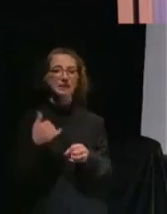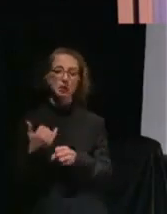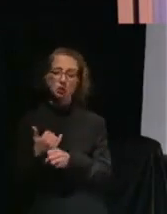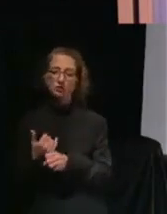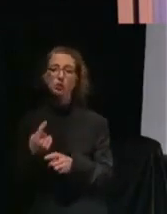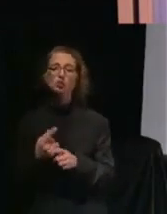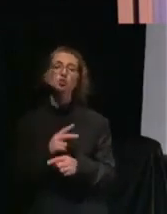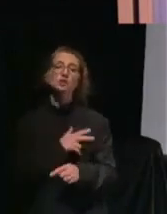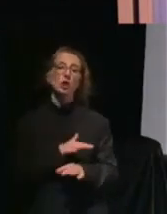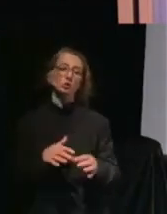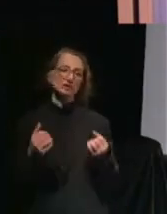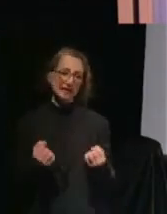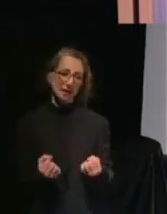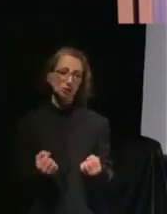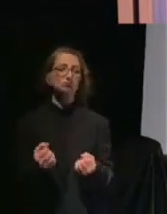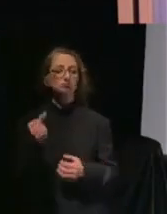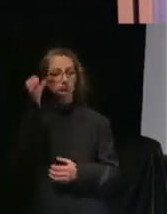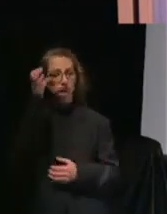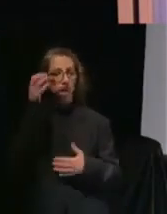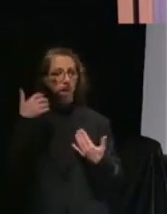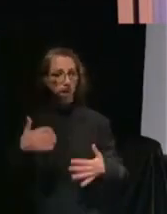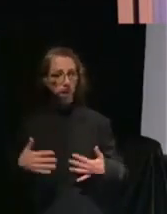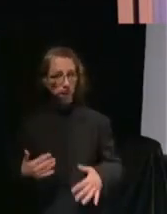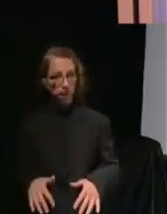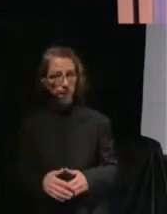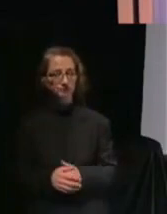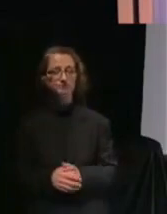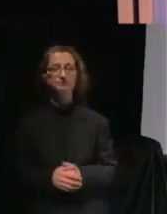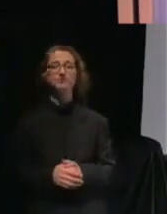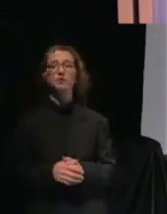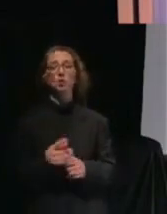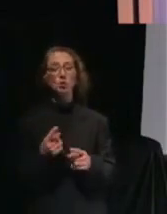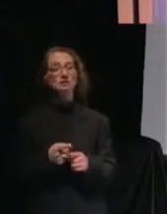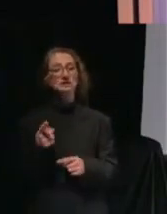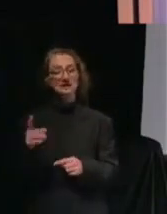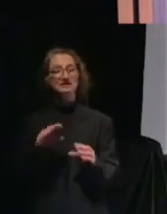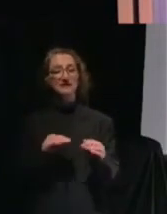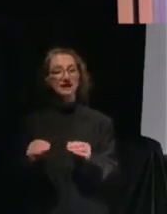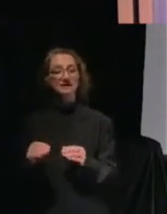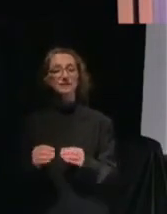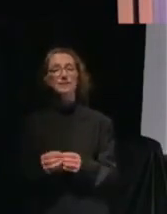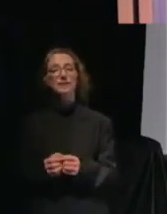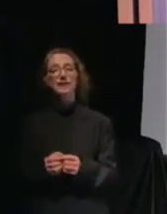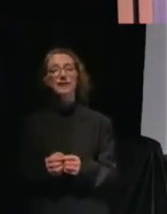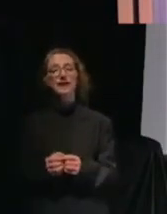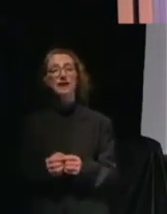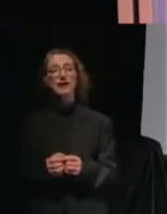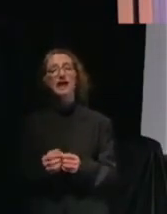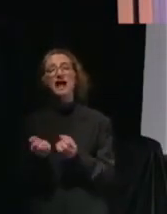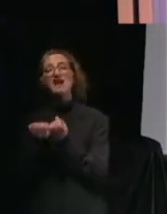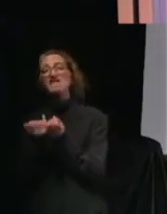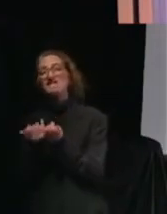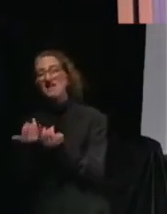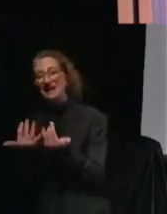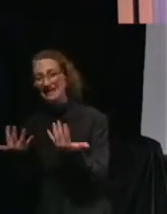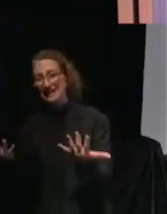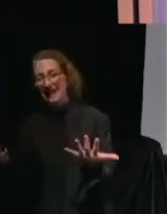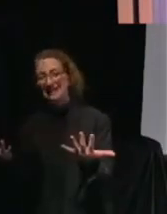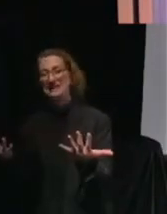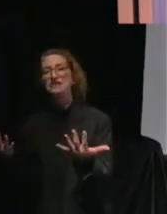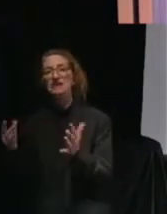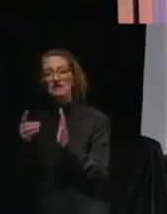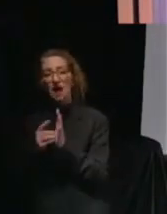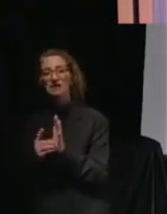atypical properties, as well as social safeguarding, that which you already heard very much about.